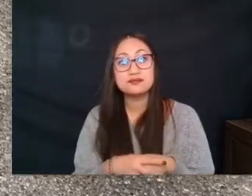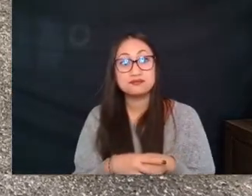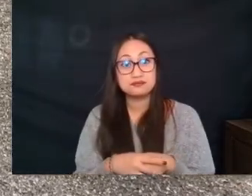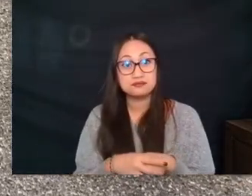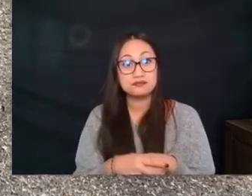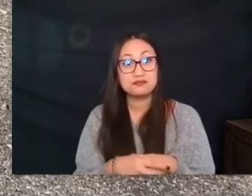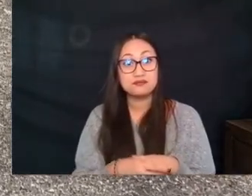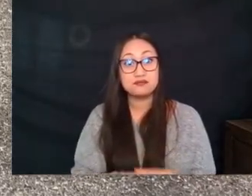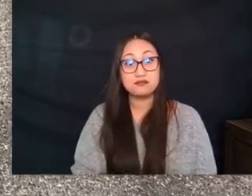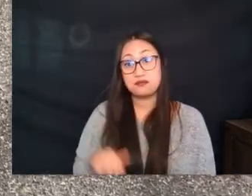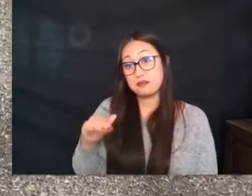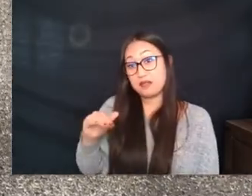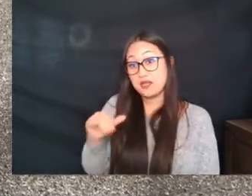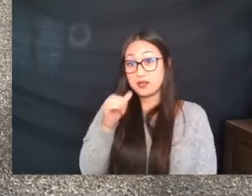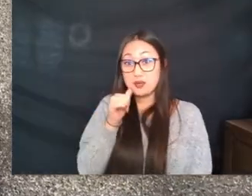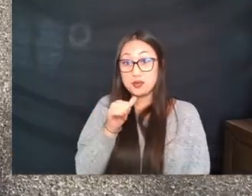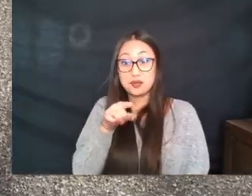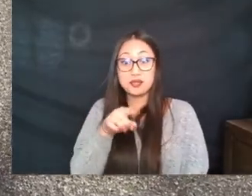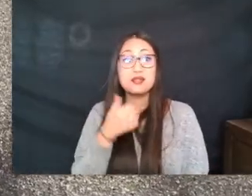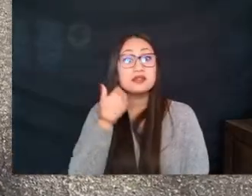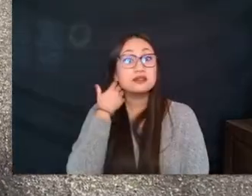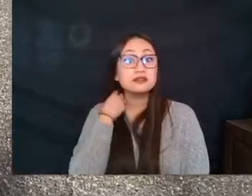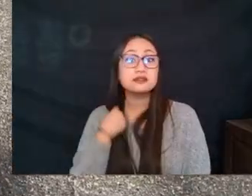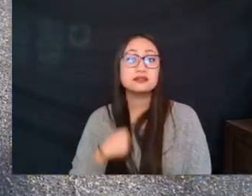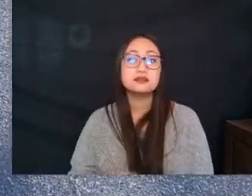It was made by a little girl.